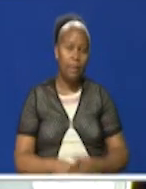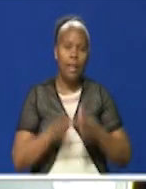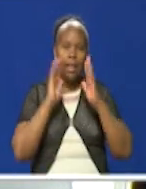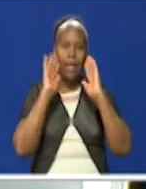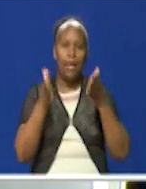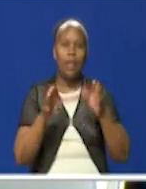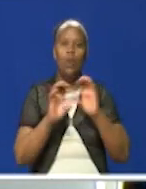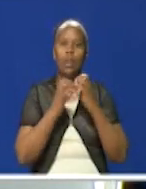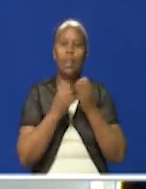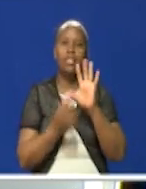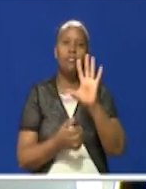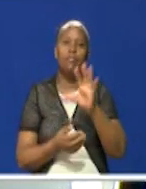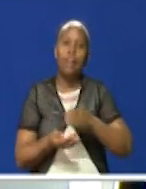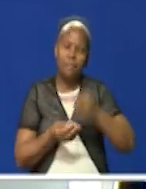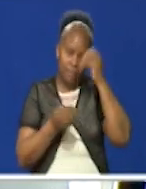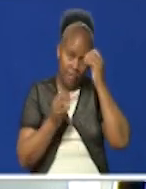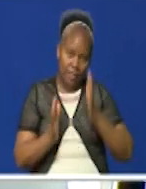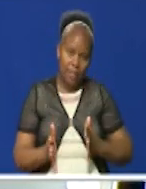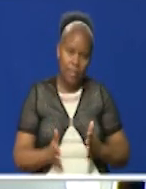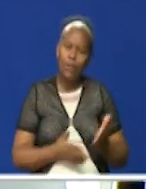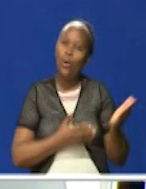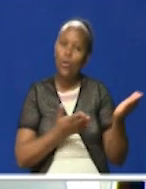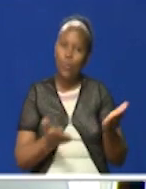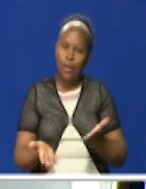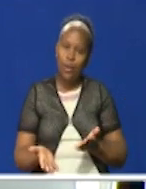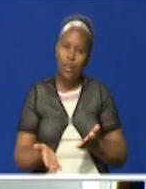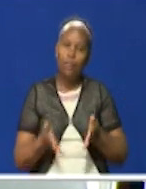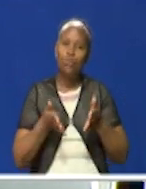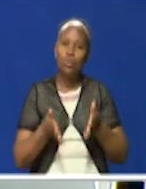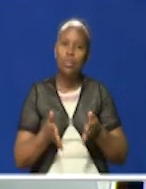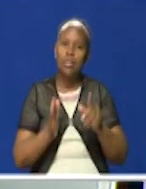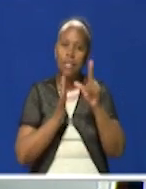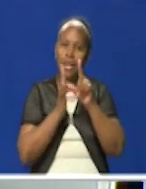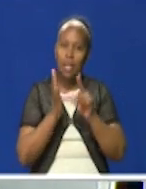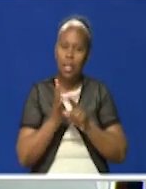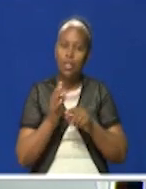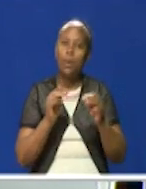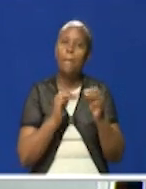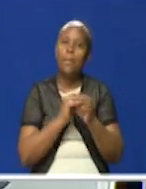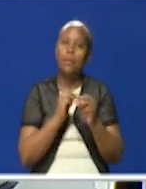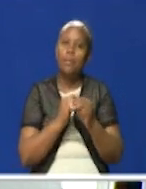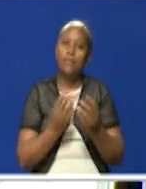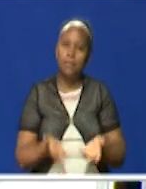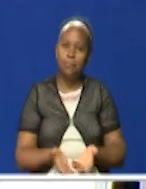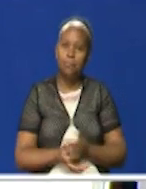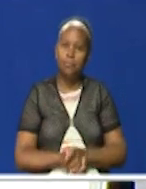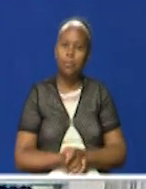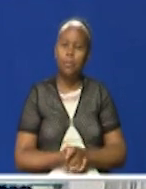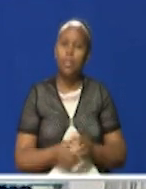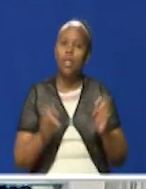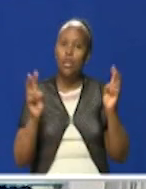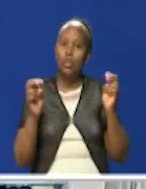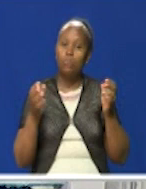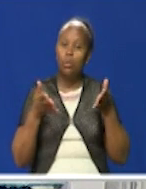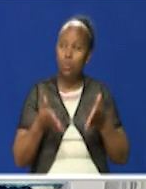Hello, Class 5 learner. Welcome into today's lesson of mathematics. The topic of